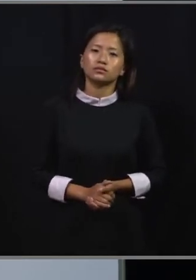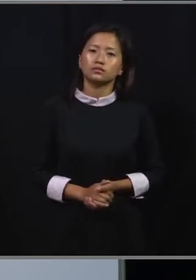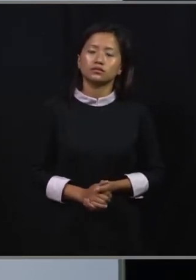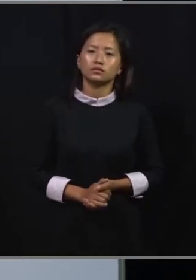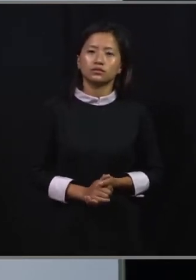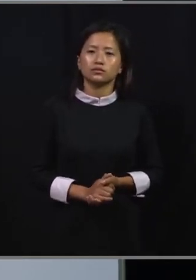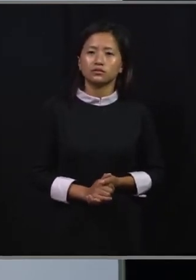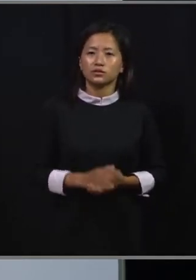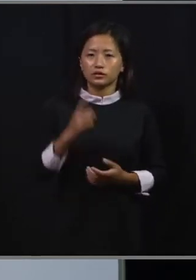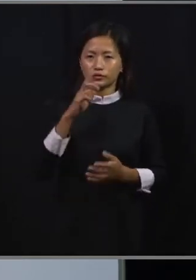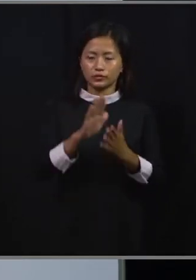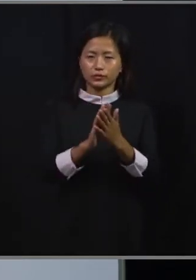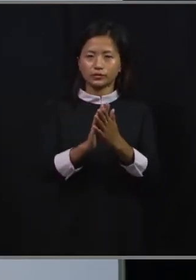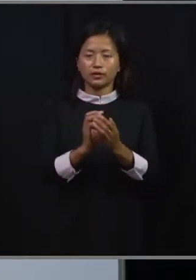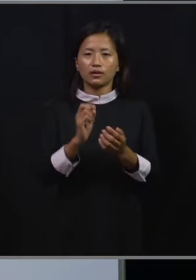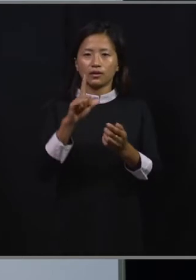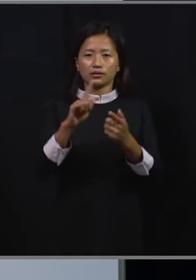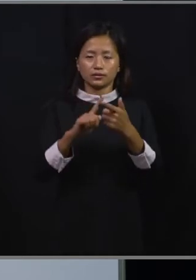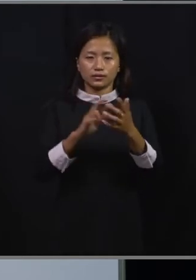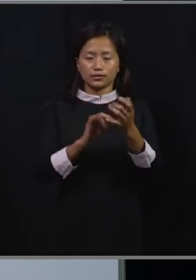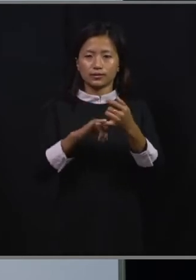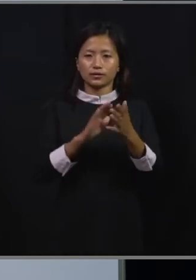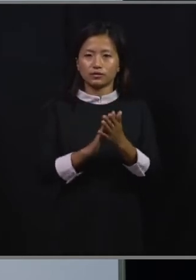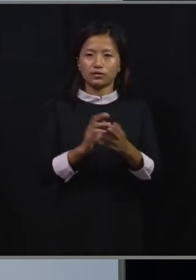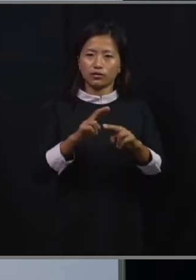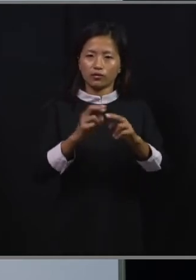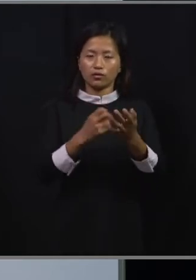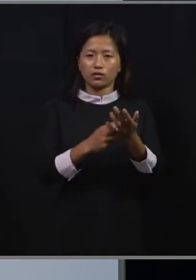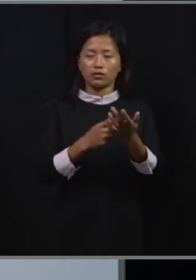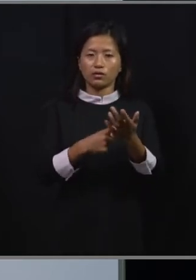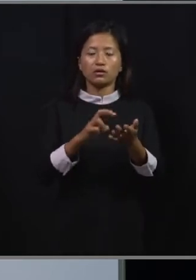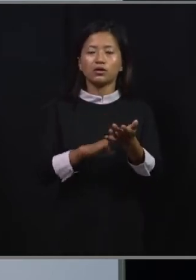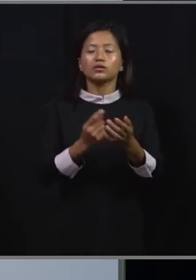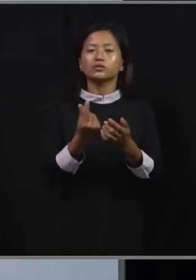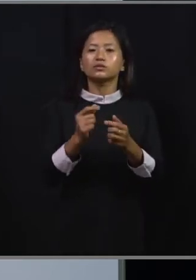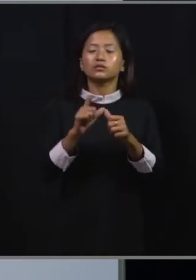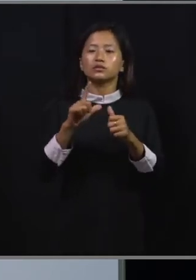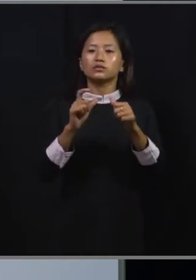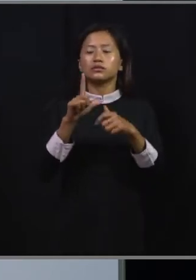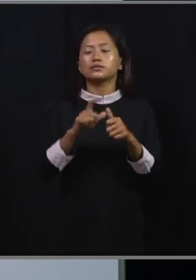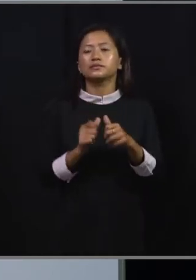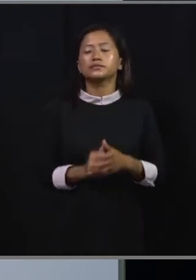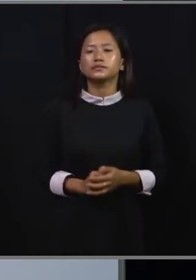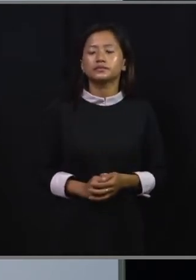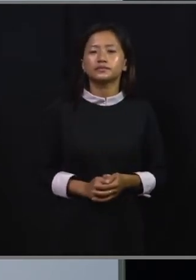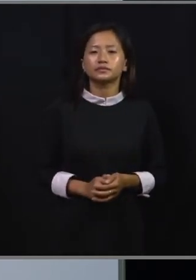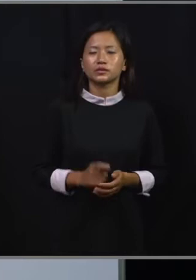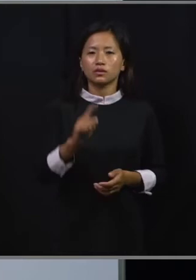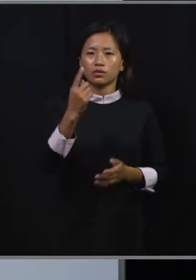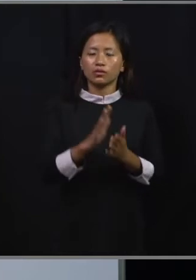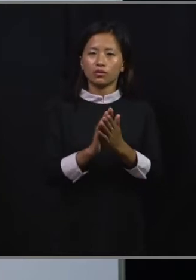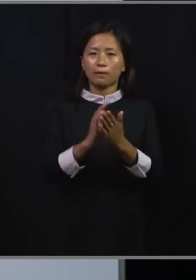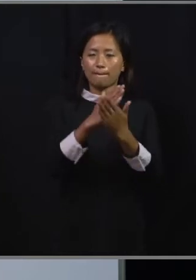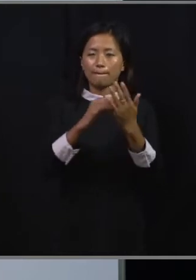Okay, so from the lens formula, right? From lens formula you can write, or lens formula for eye lens. So I can write 1